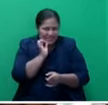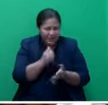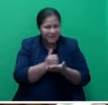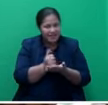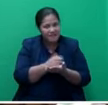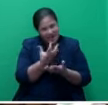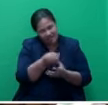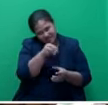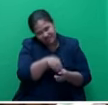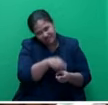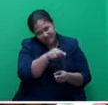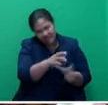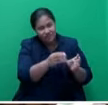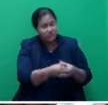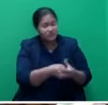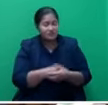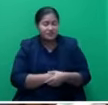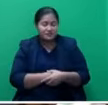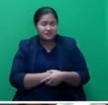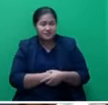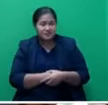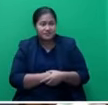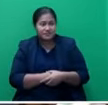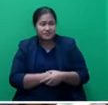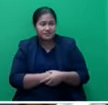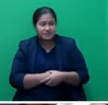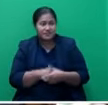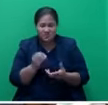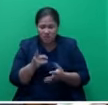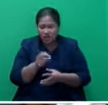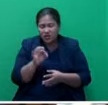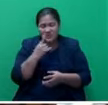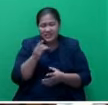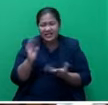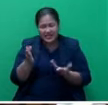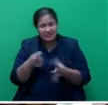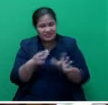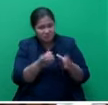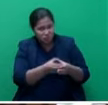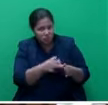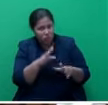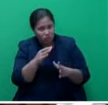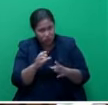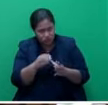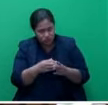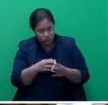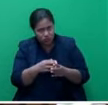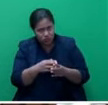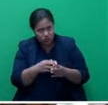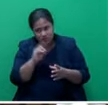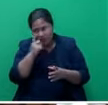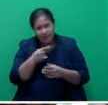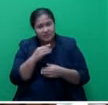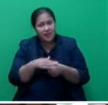This is not to say, of course, that minorities cannot make worthwhile comments. Unfortunately, in this particular instance, they did not